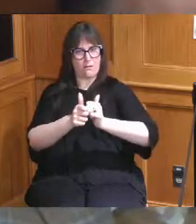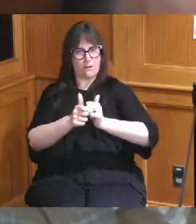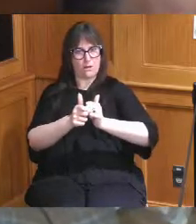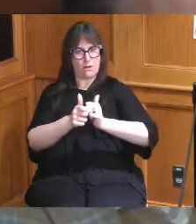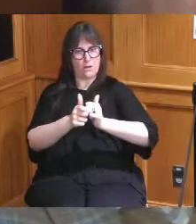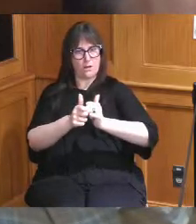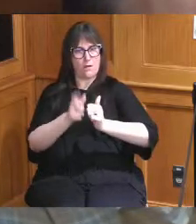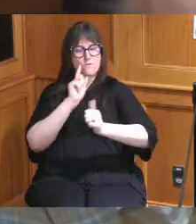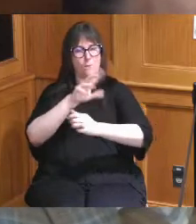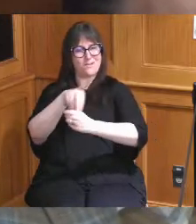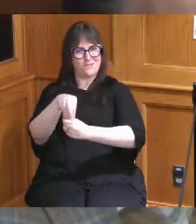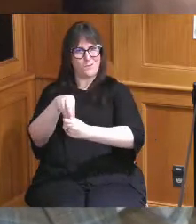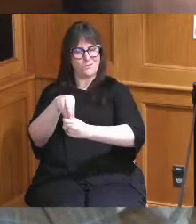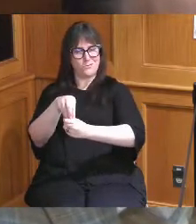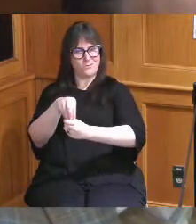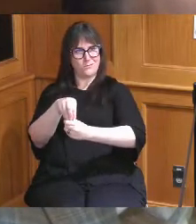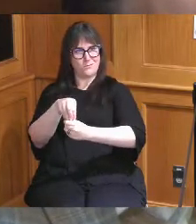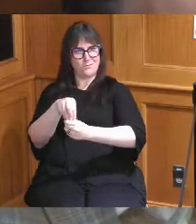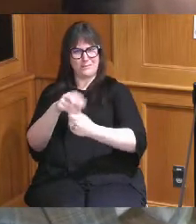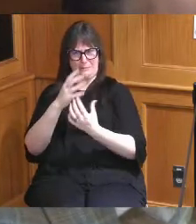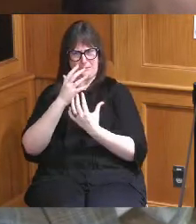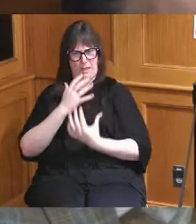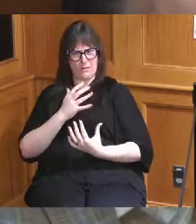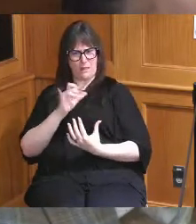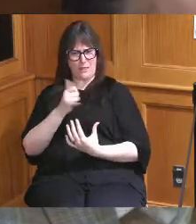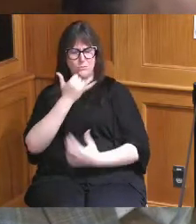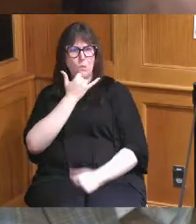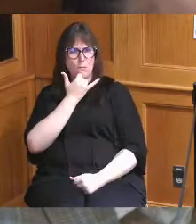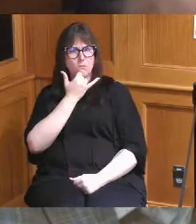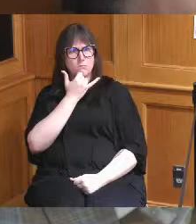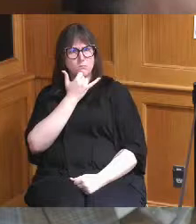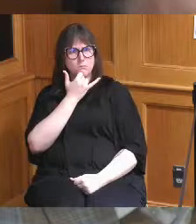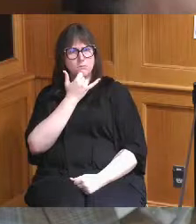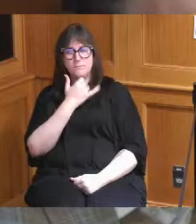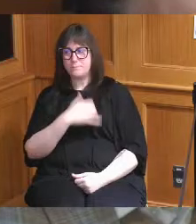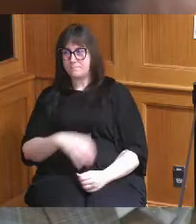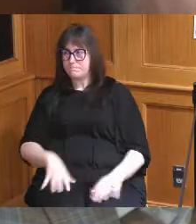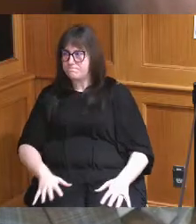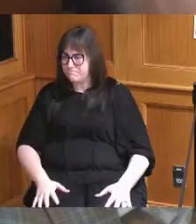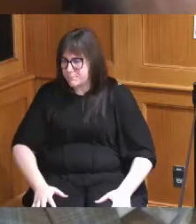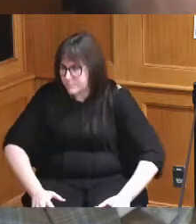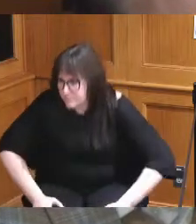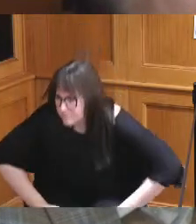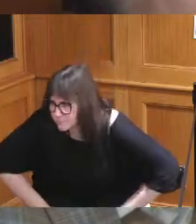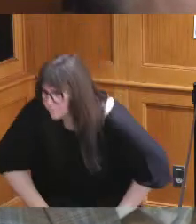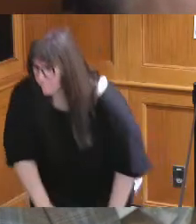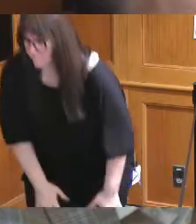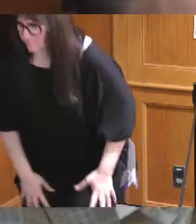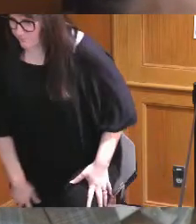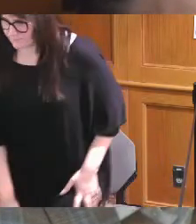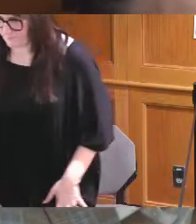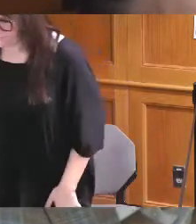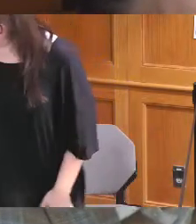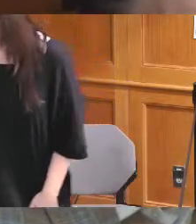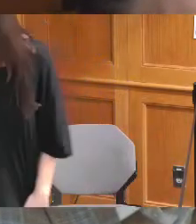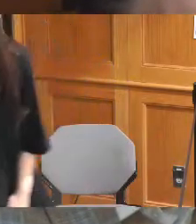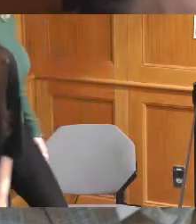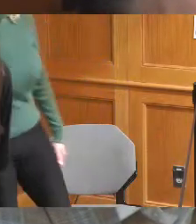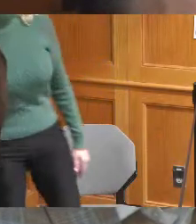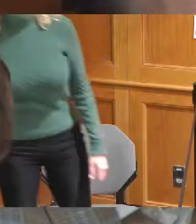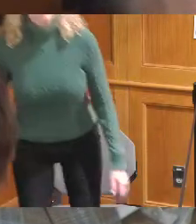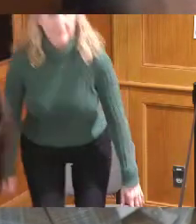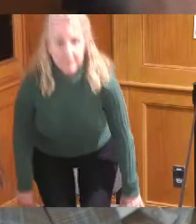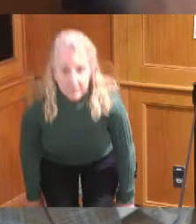for participation. And that's wrong. And so to even have this program, it required to go